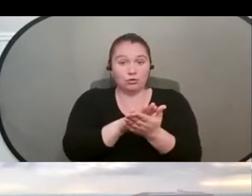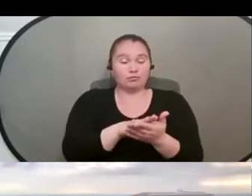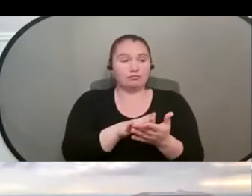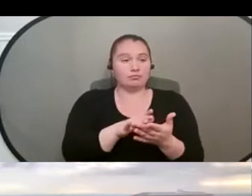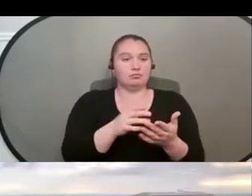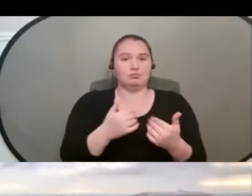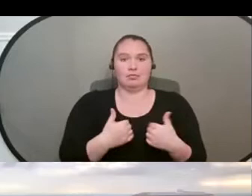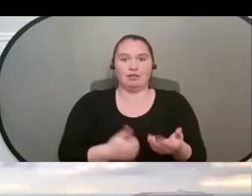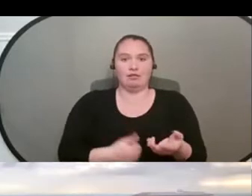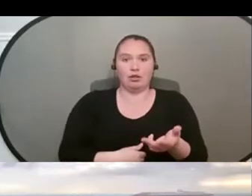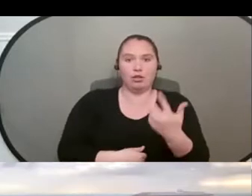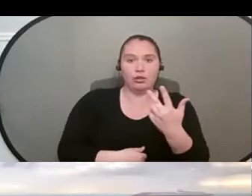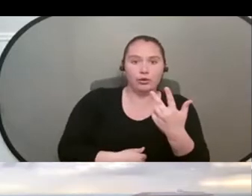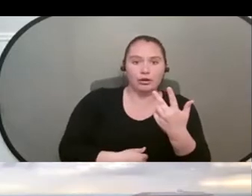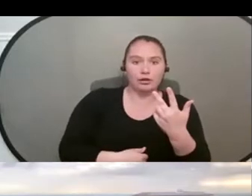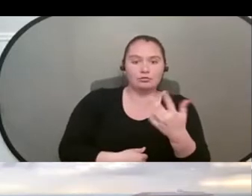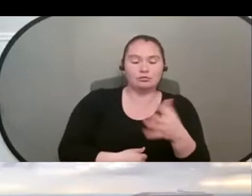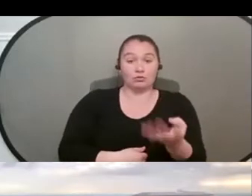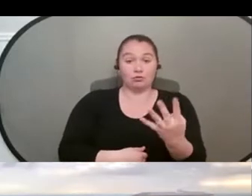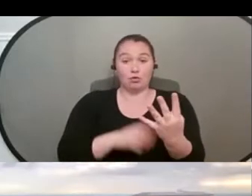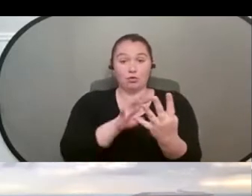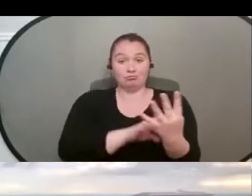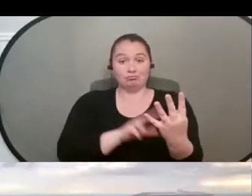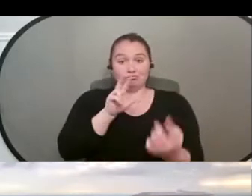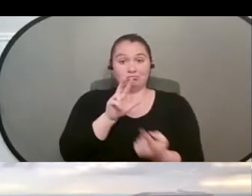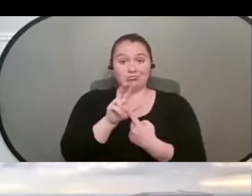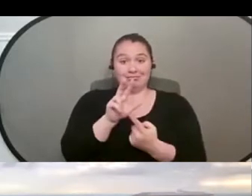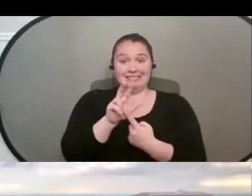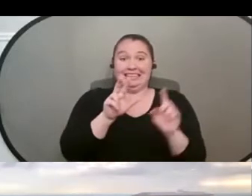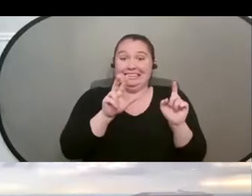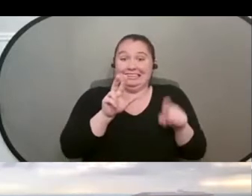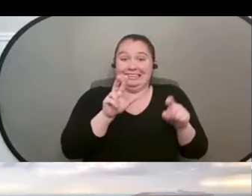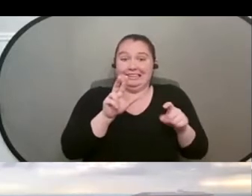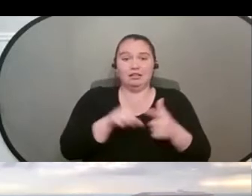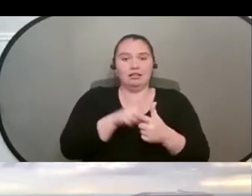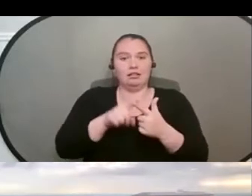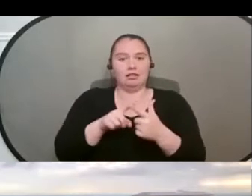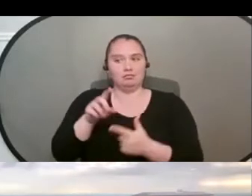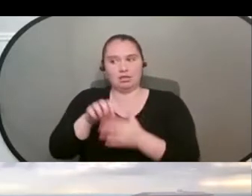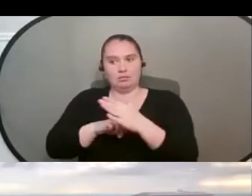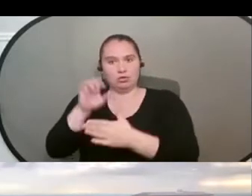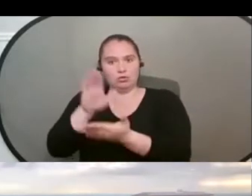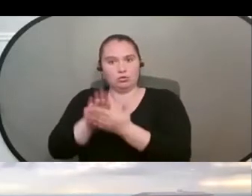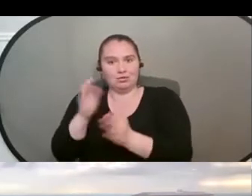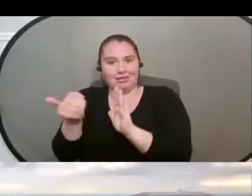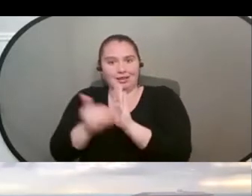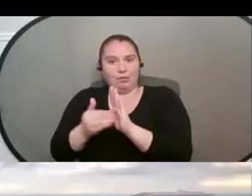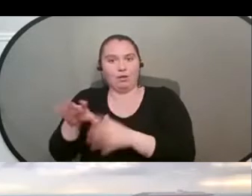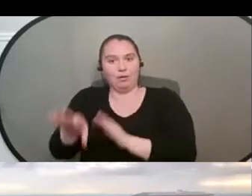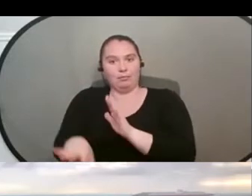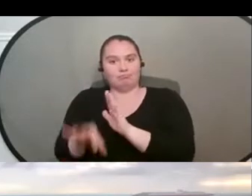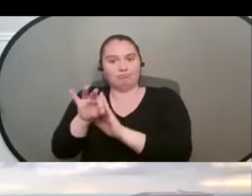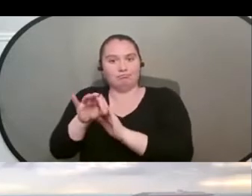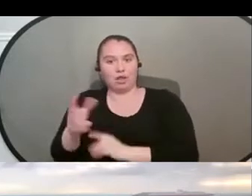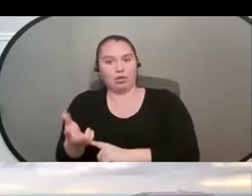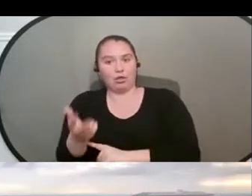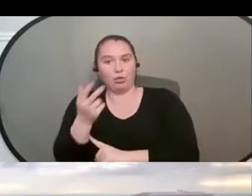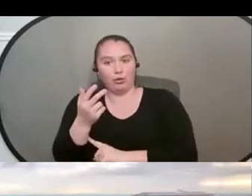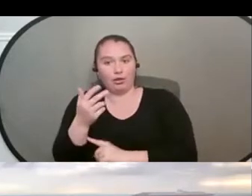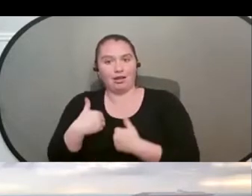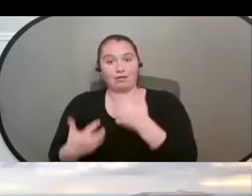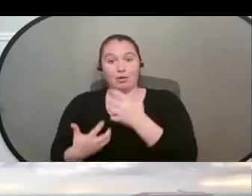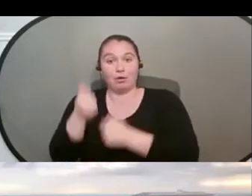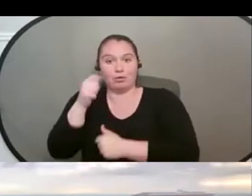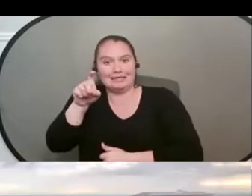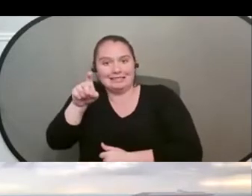out of 4 become the highest need there. And at the elementary school, again, we picked 3 here that are continuing forward as that highest need